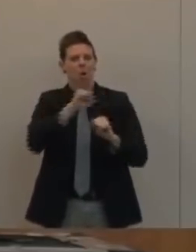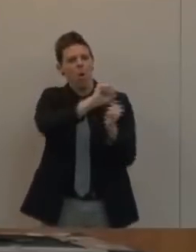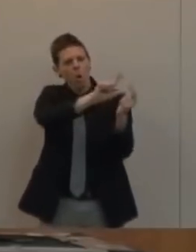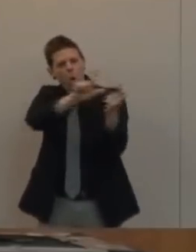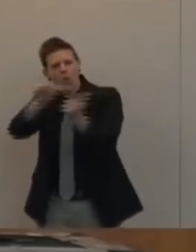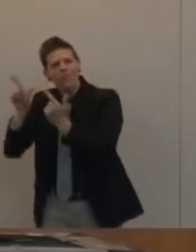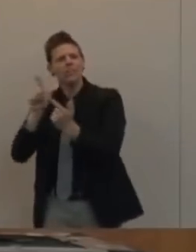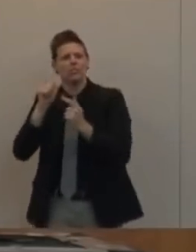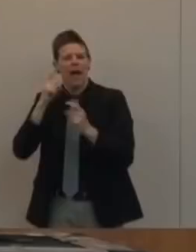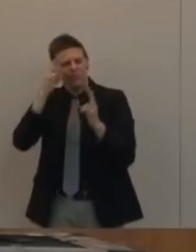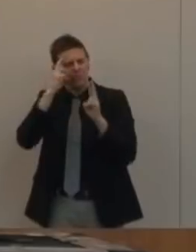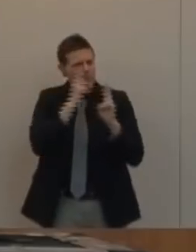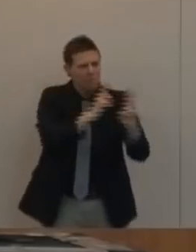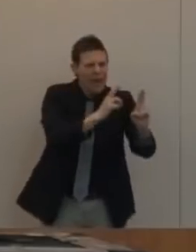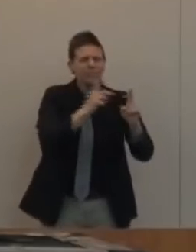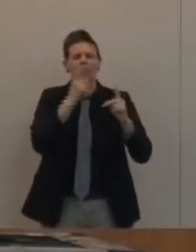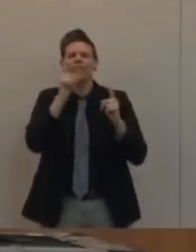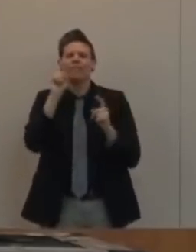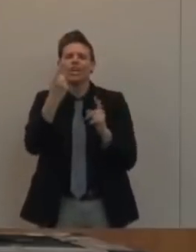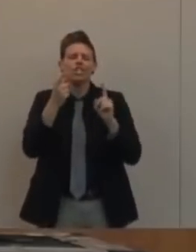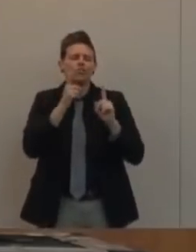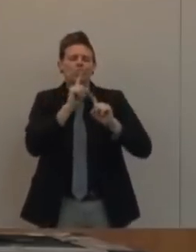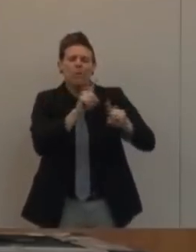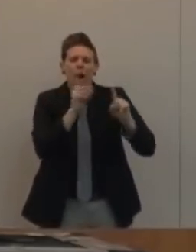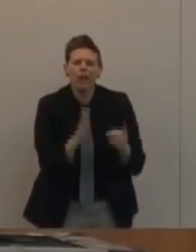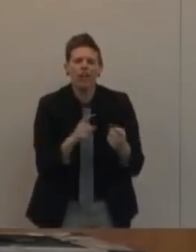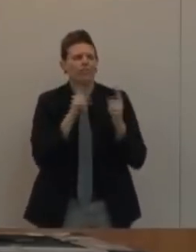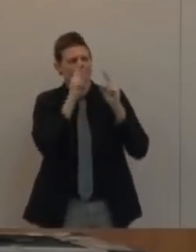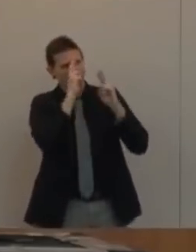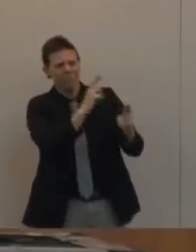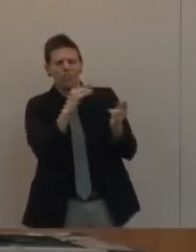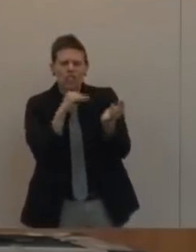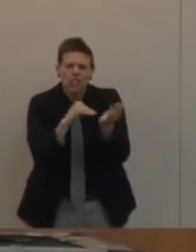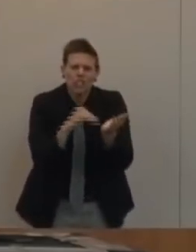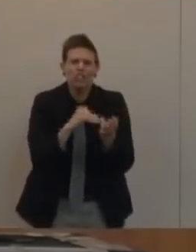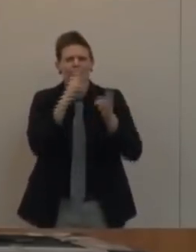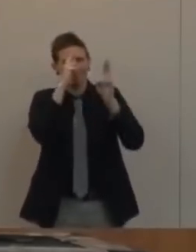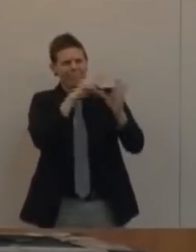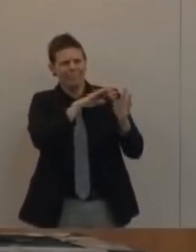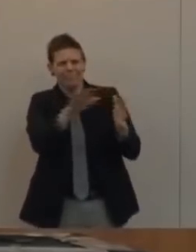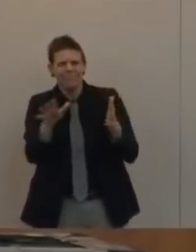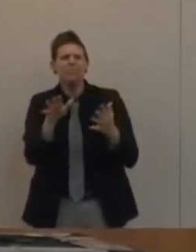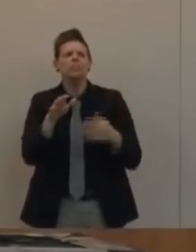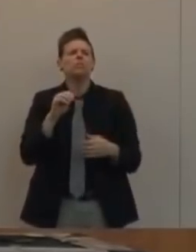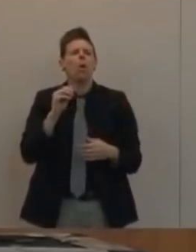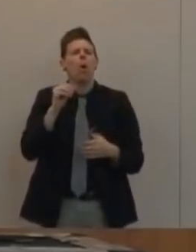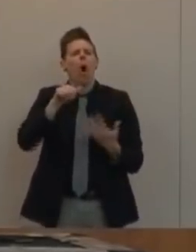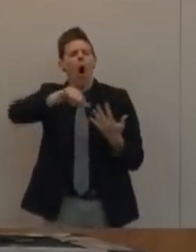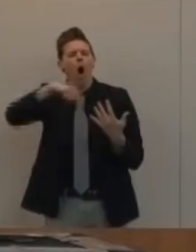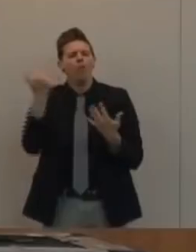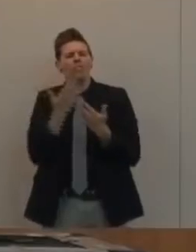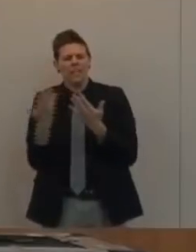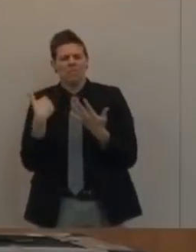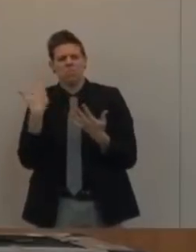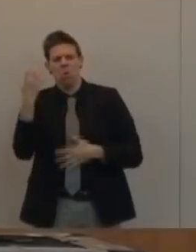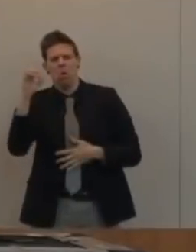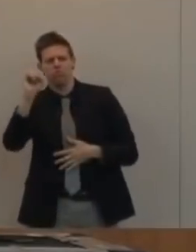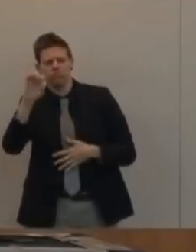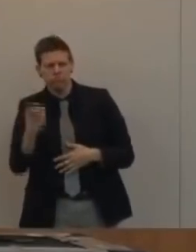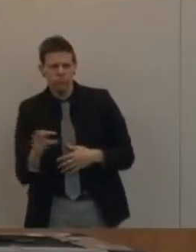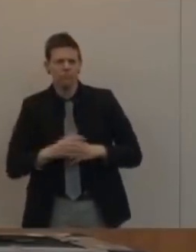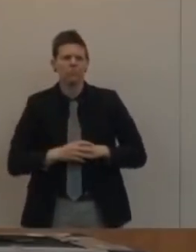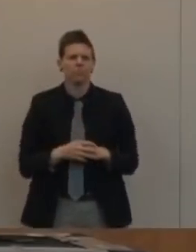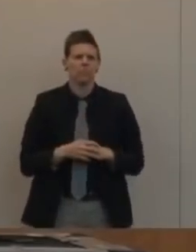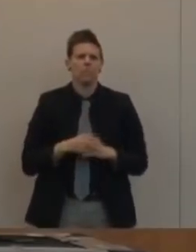our first responders and our healthcare providers. Next thing I want to talk about, just quickly, and then we'll open it up for questions. Now